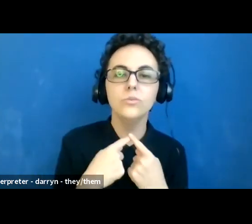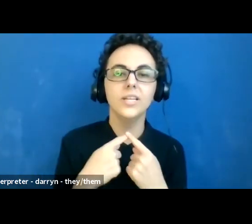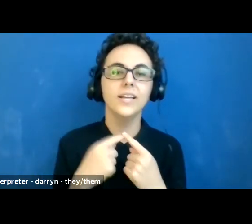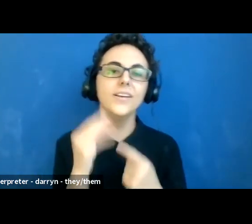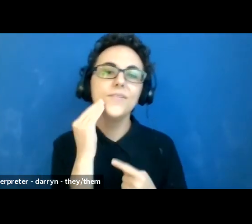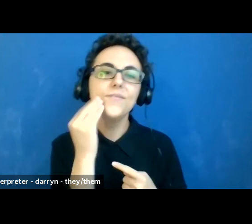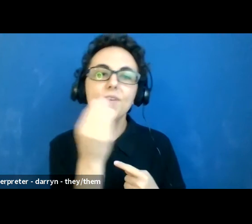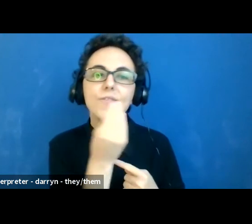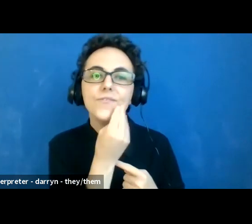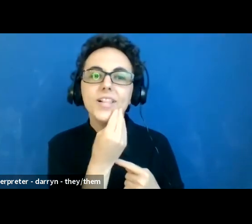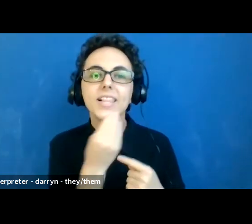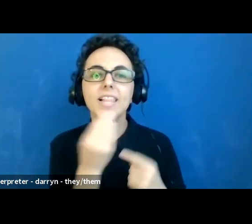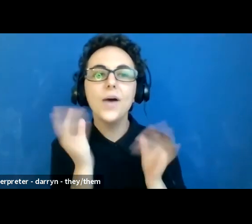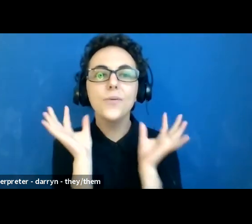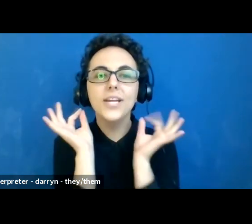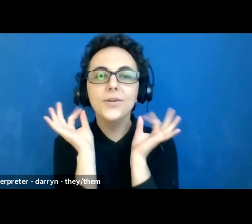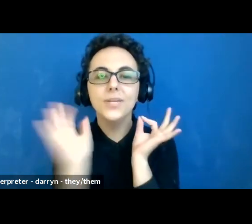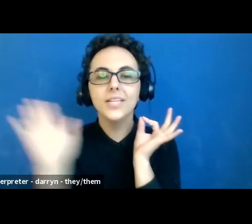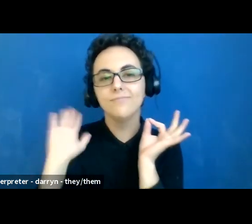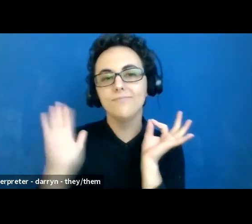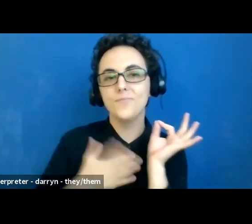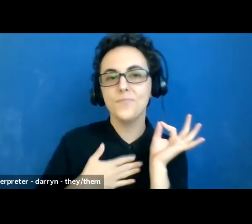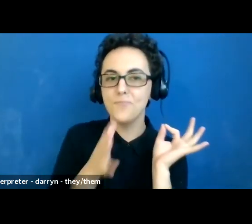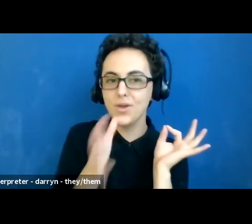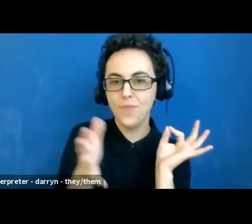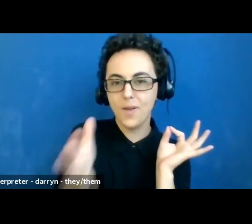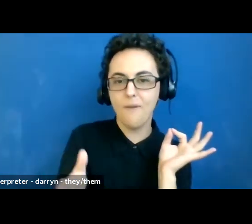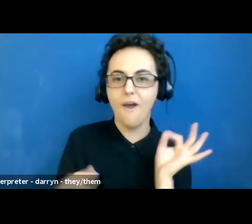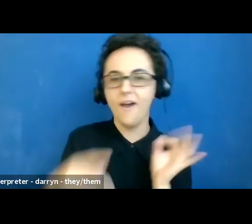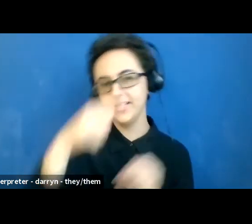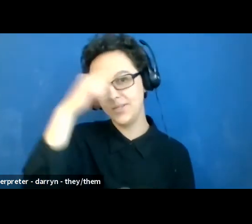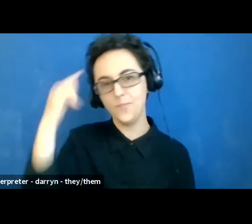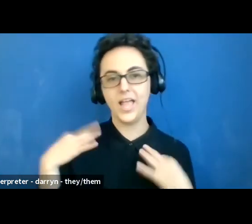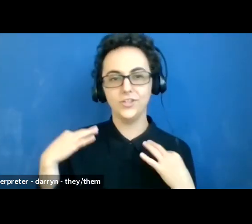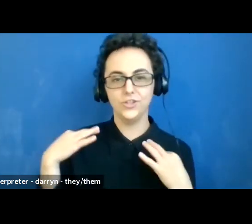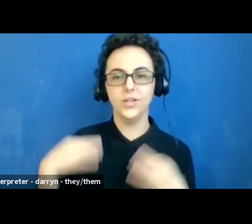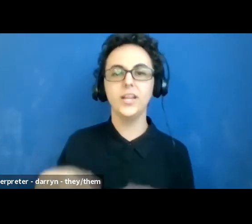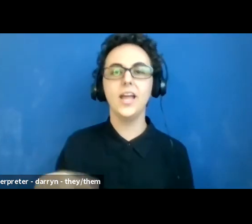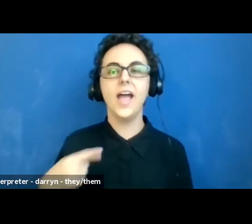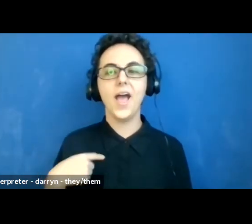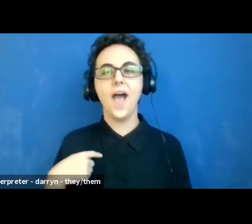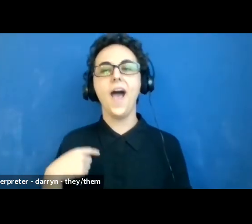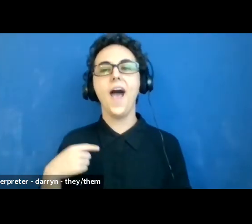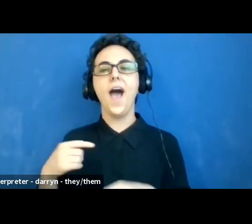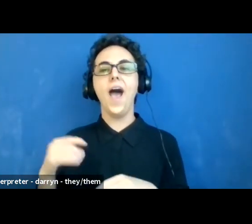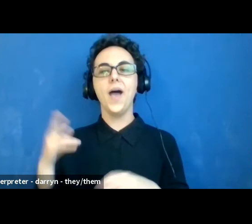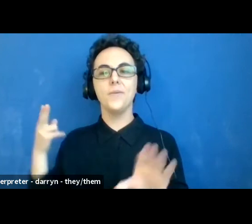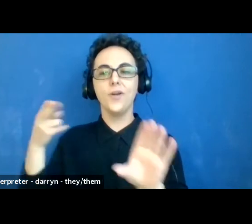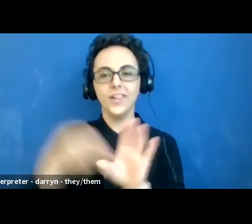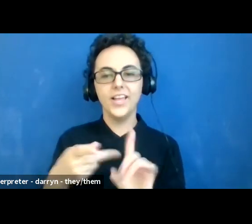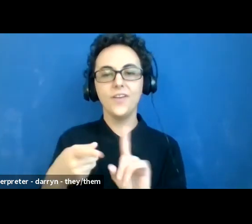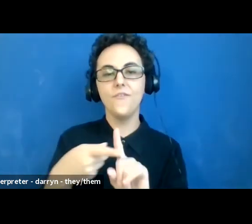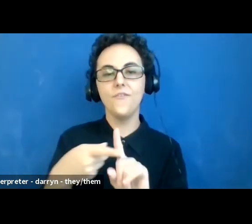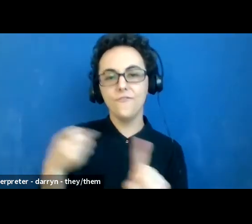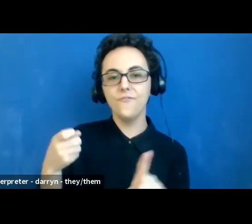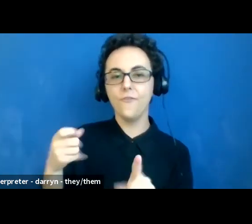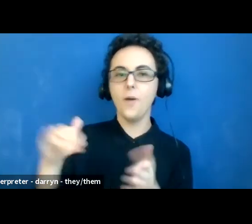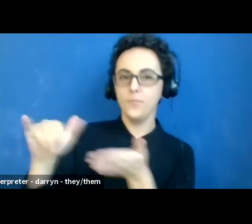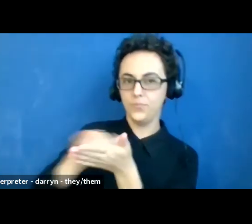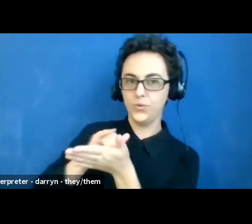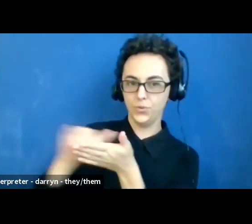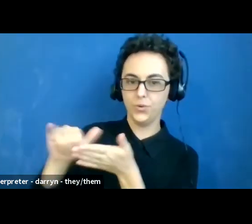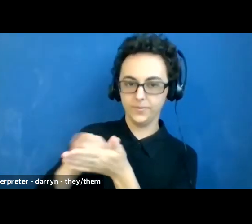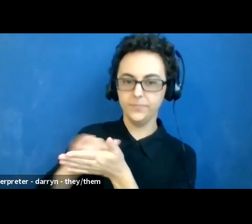grandmother. Currently, I am calling in from the Upper East Side in Manhattan, or Manahatta, lands